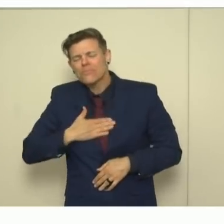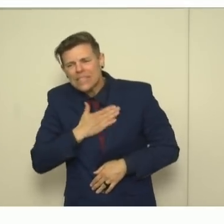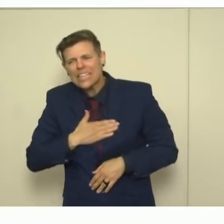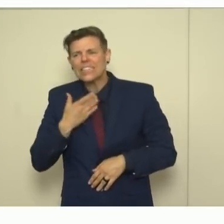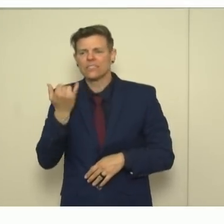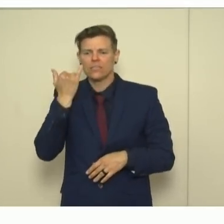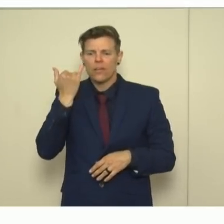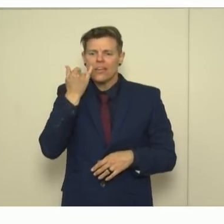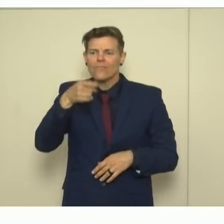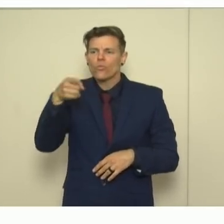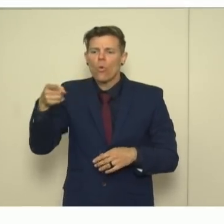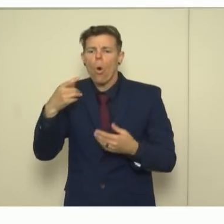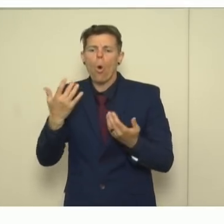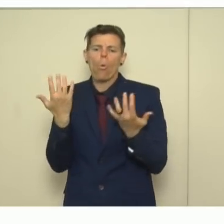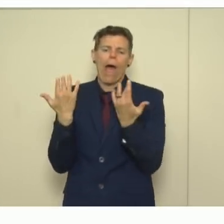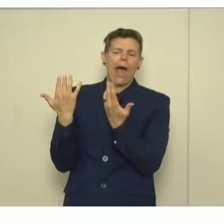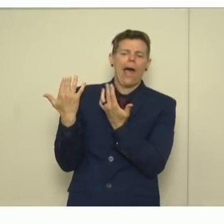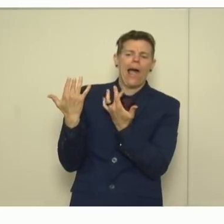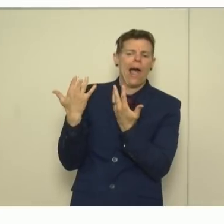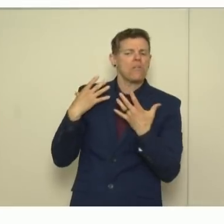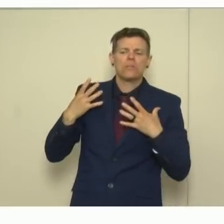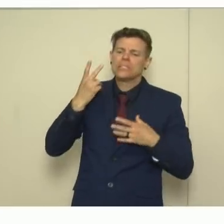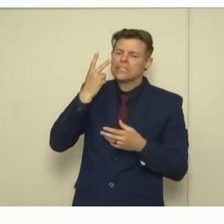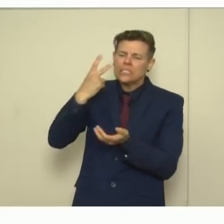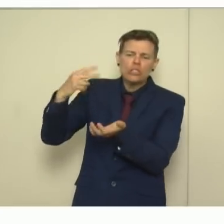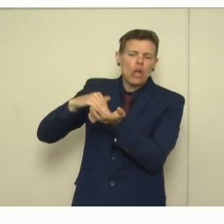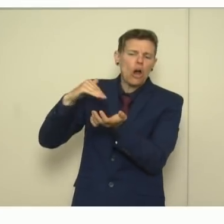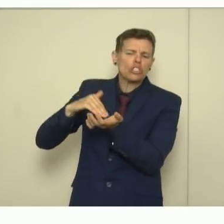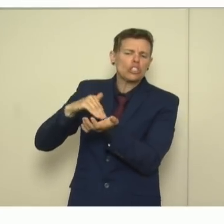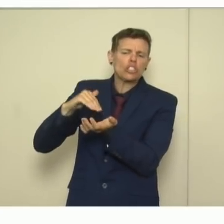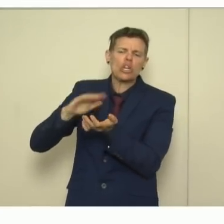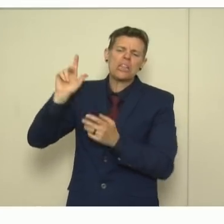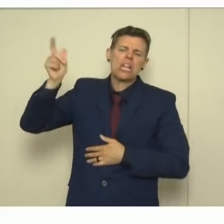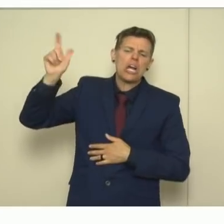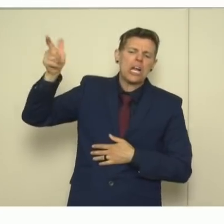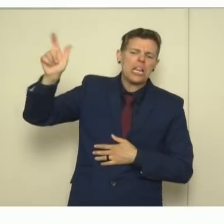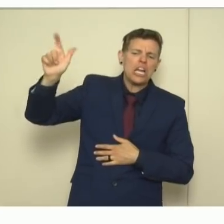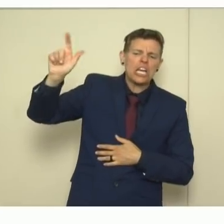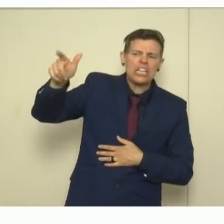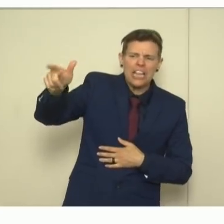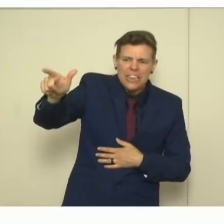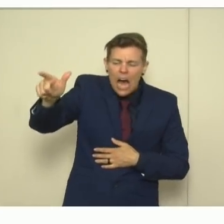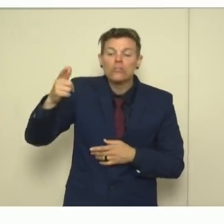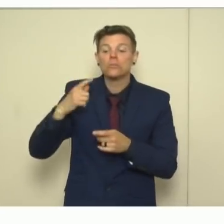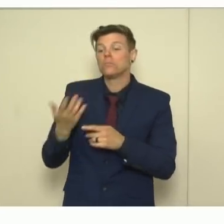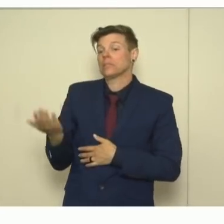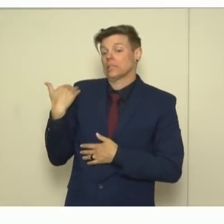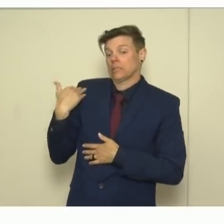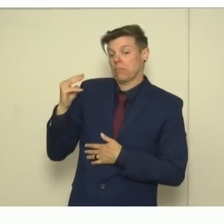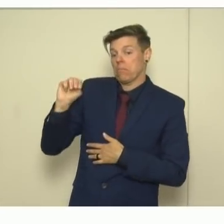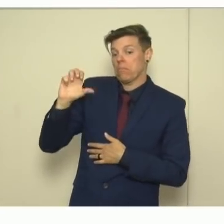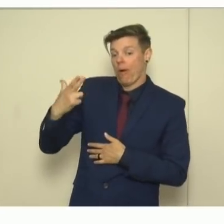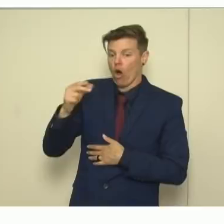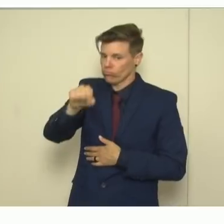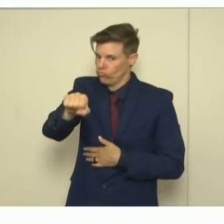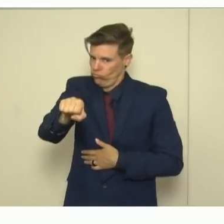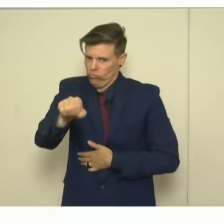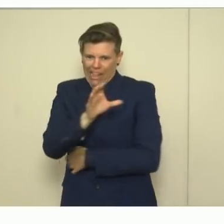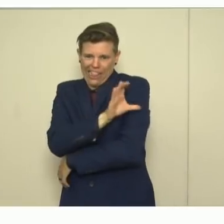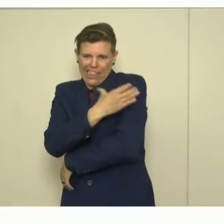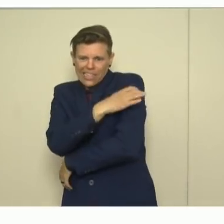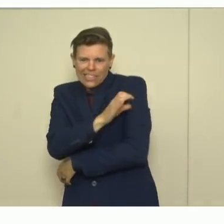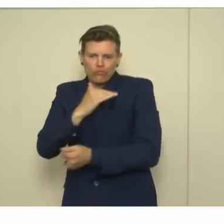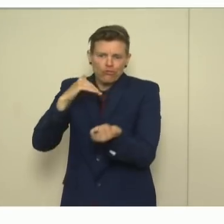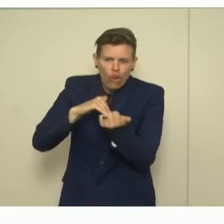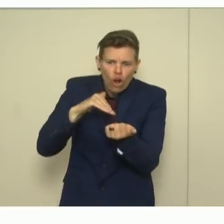understandable, particularly when healthcare facilities were closed in March and April, that we saw a serious drop-off,